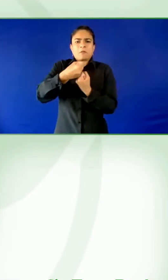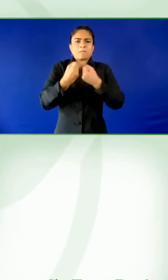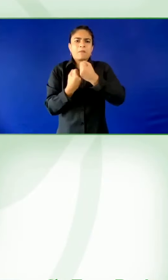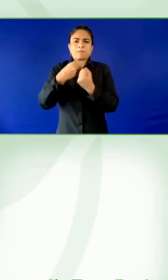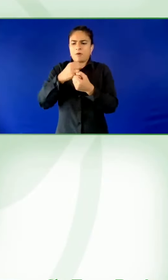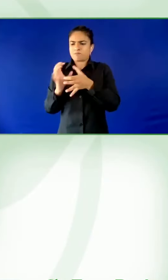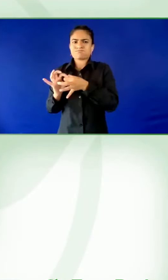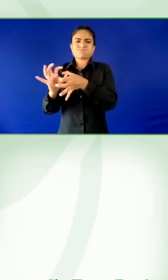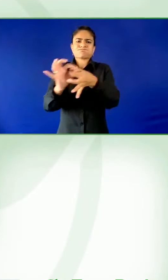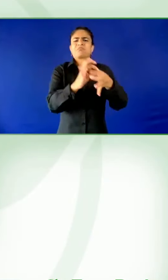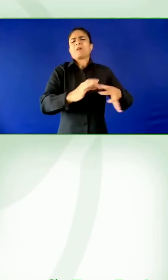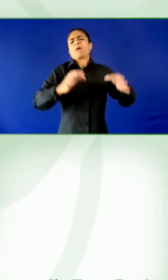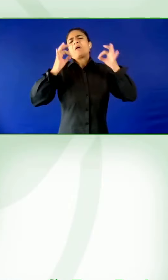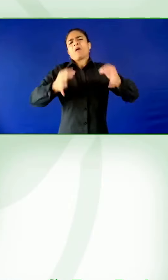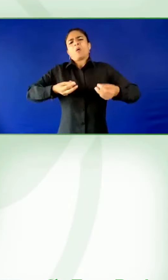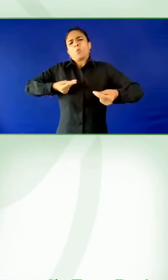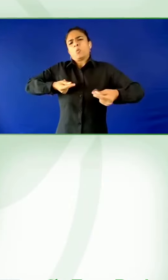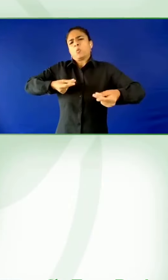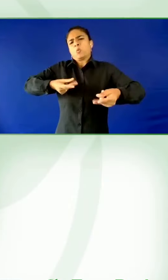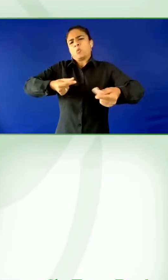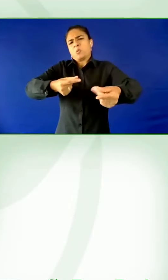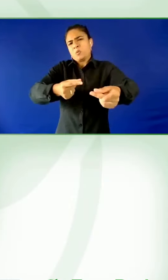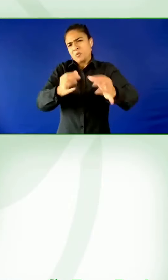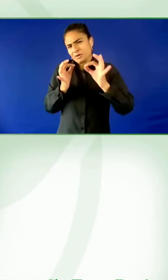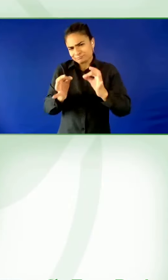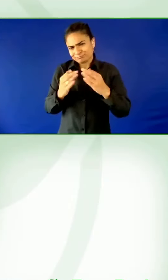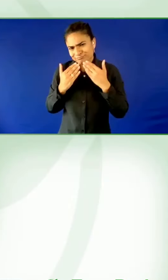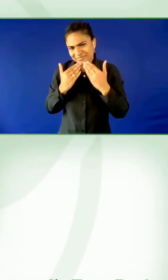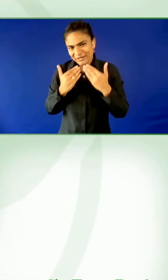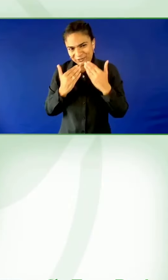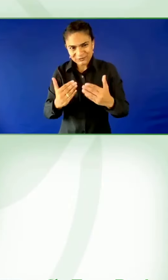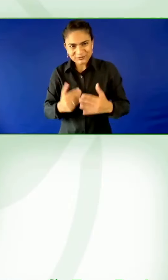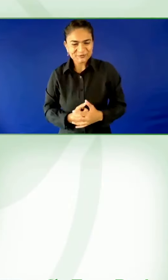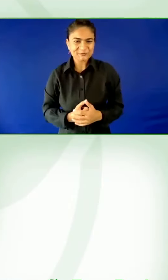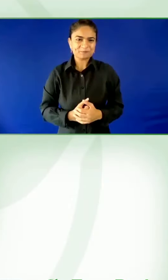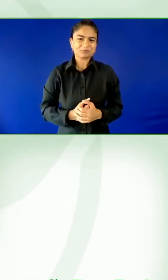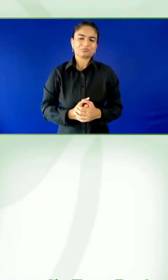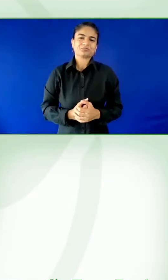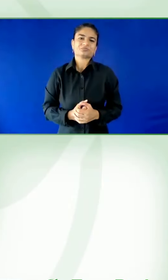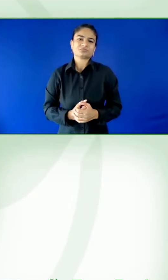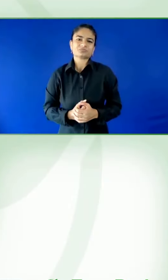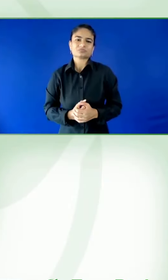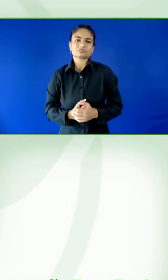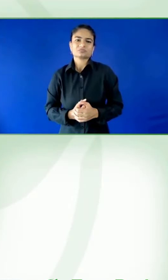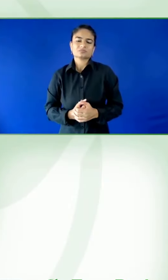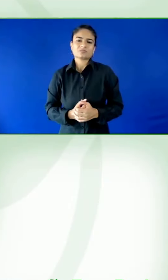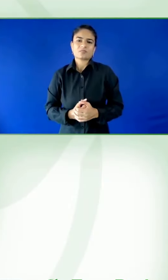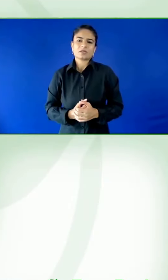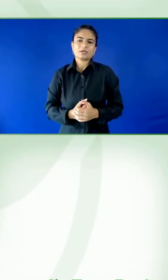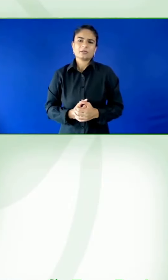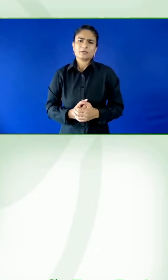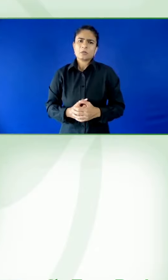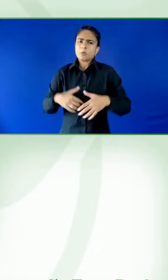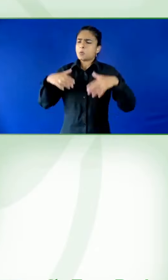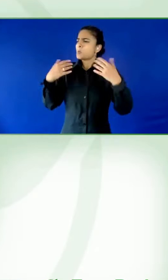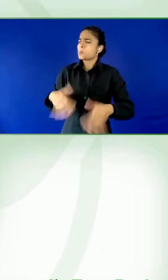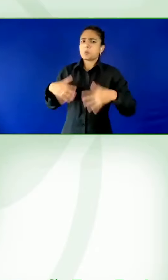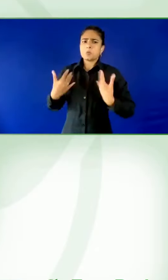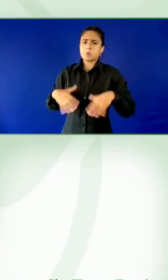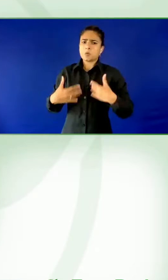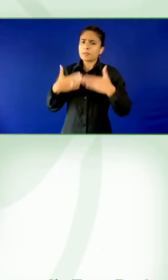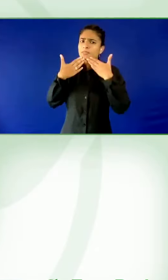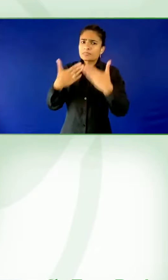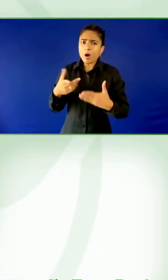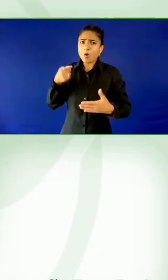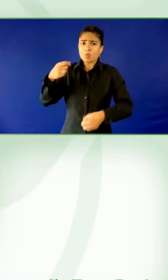Enabling India and the Discovery Project is advancing every step of the way. And I think that's the future, really. That's the